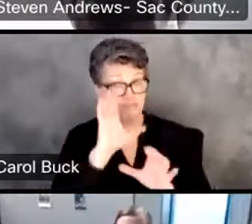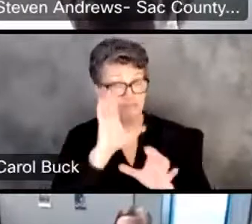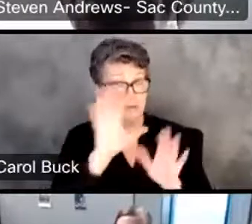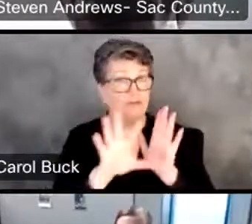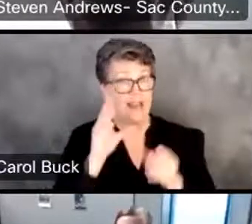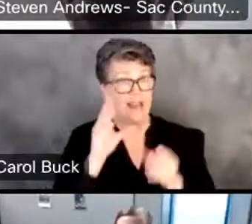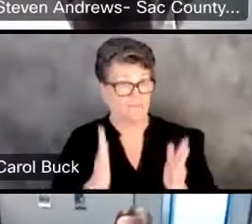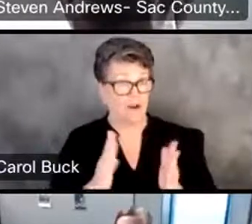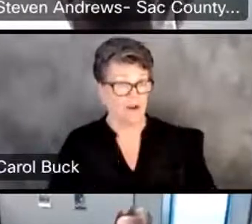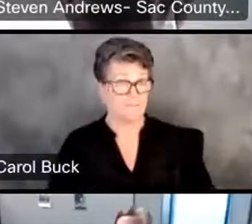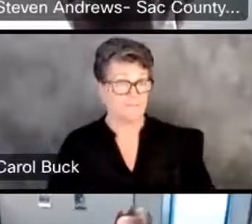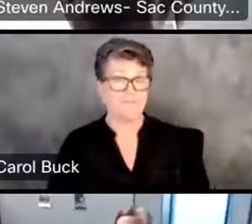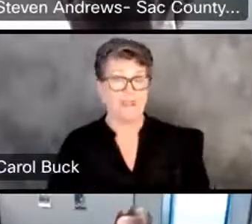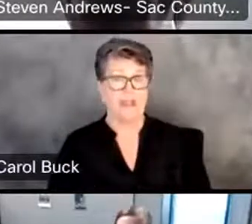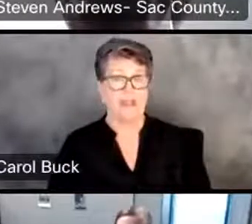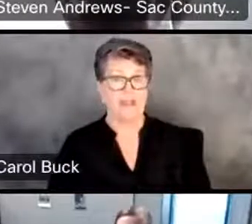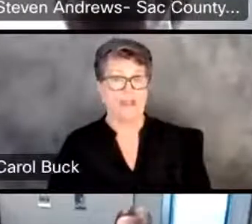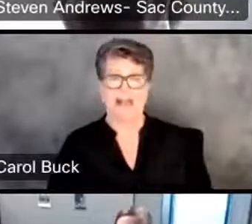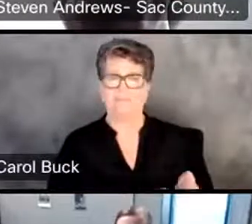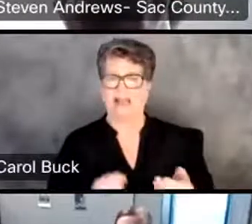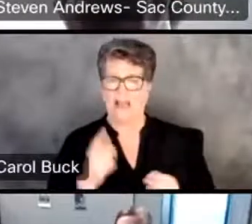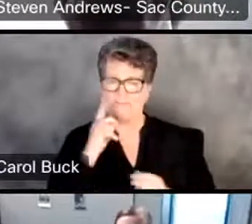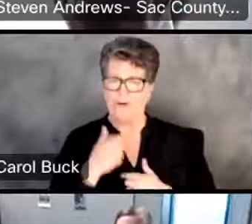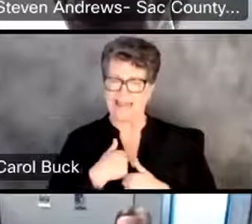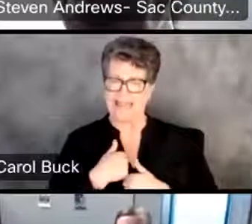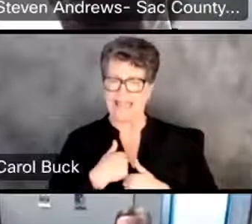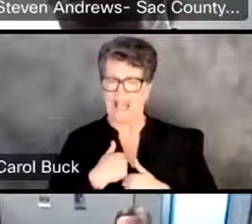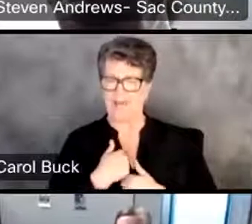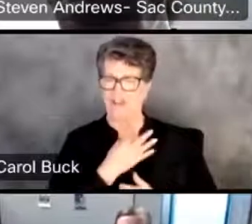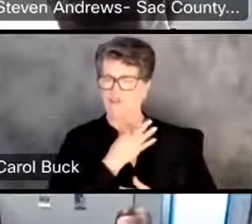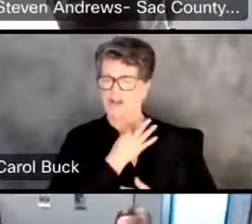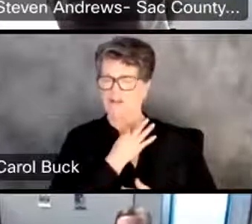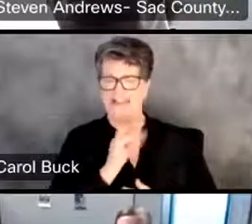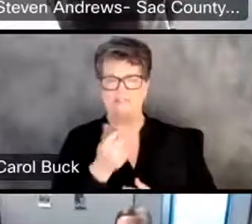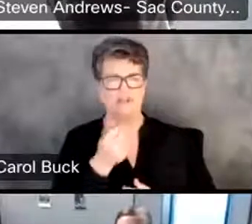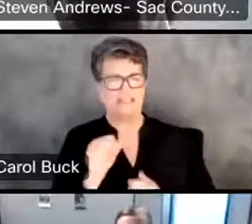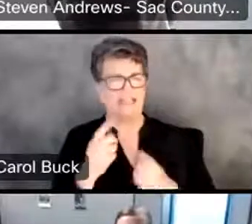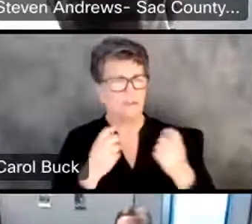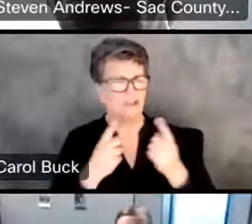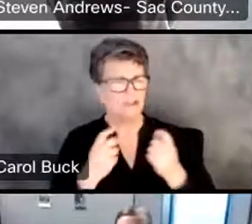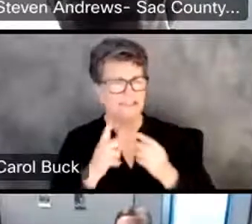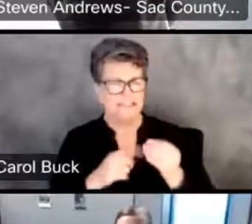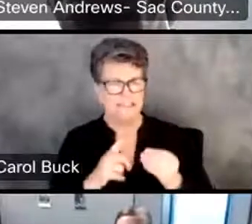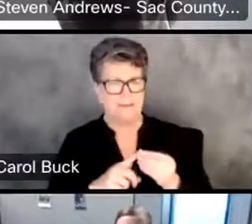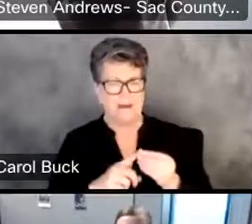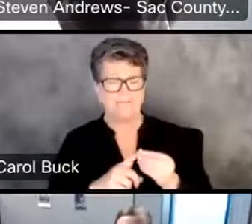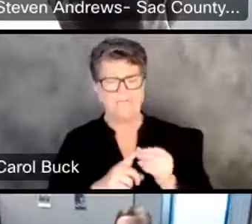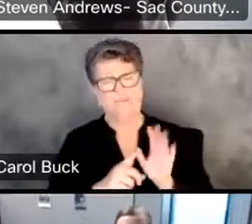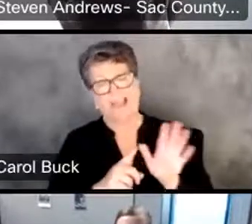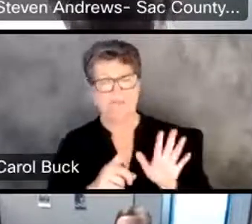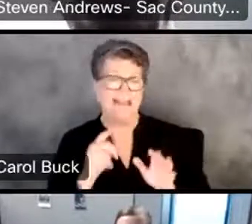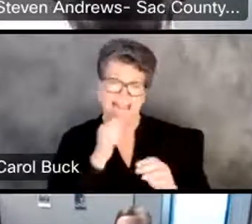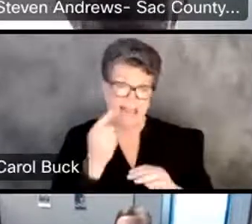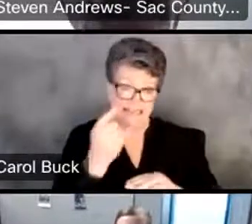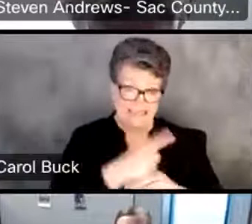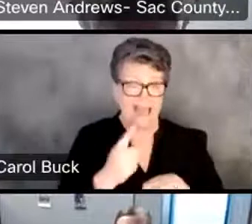the providers. And so I guess for me, I was just kind of wondering if there's any questions in regards to, and if not today,